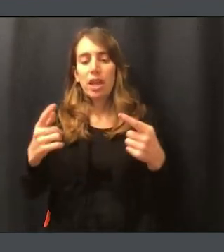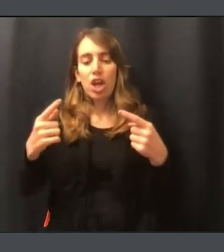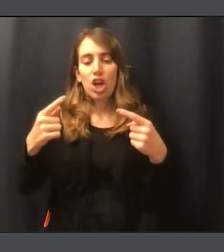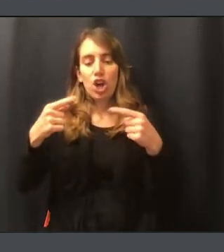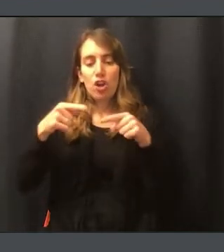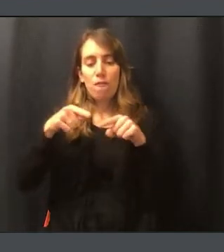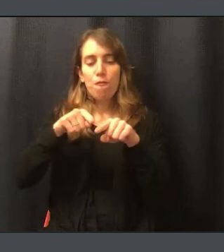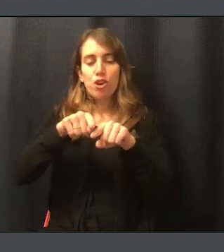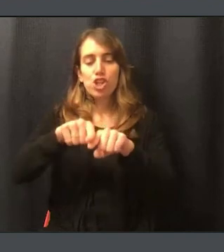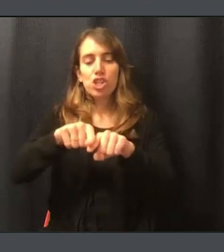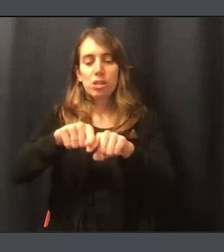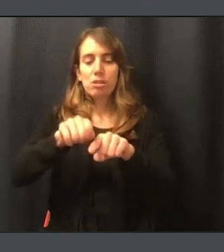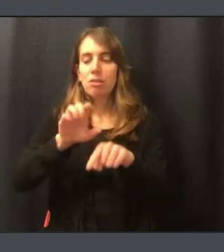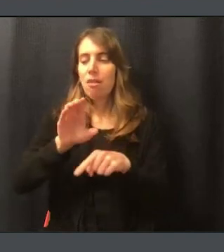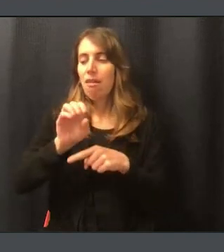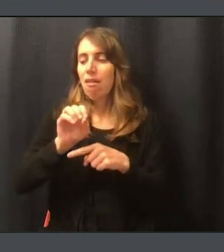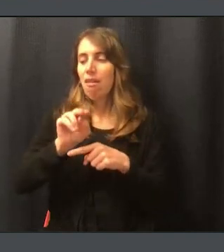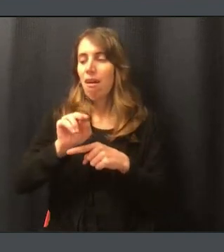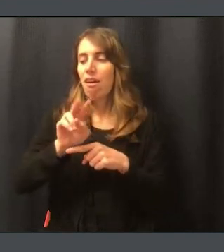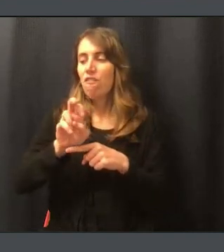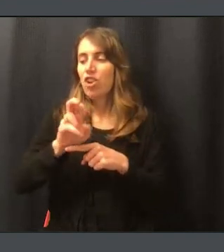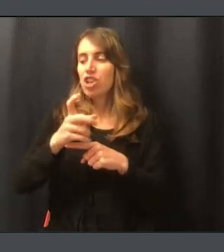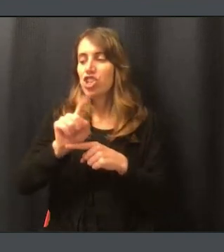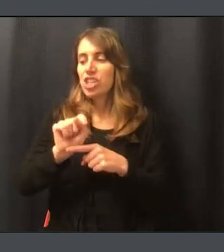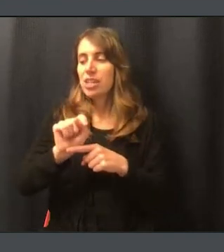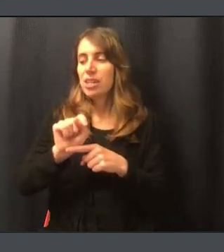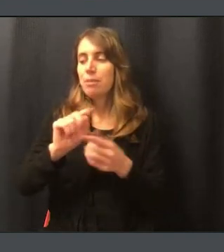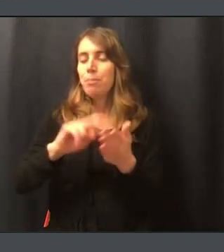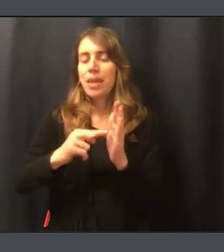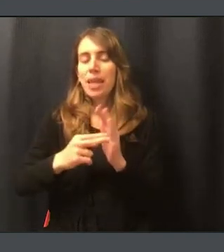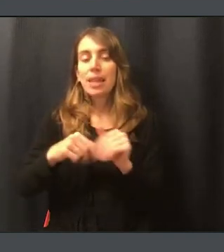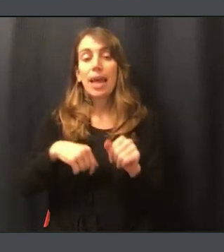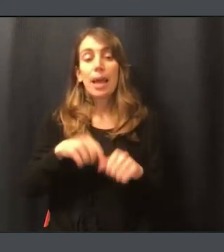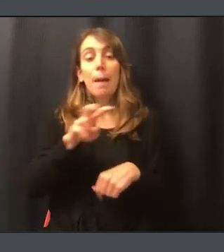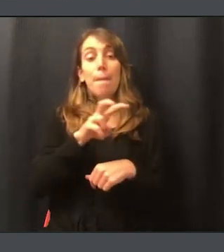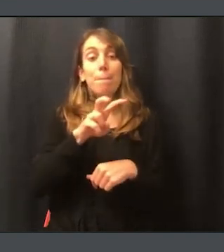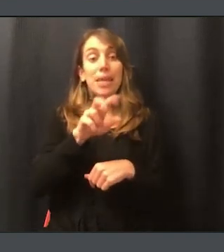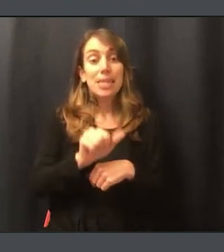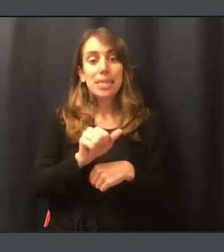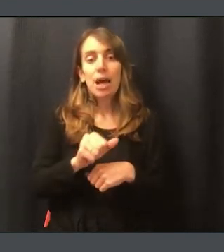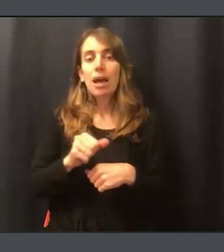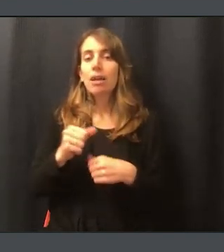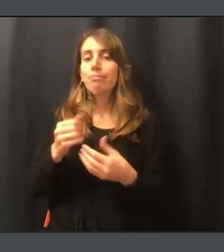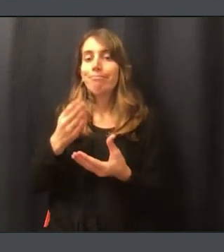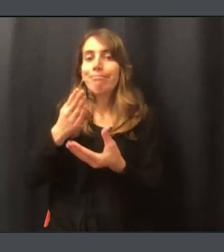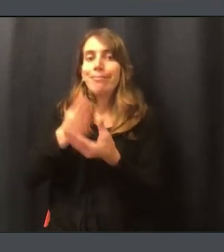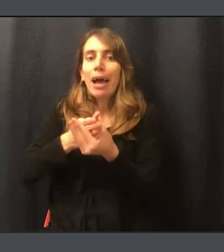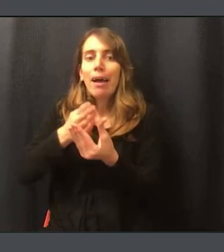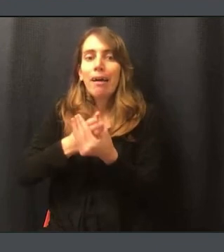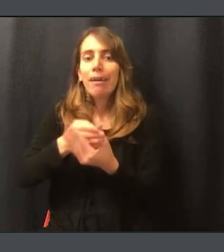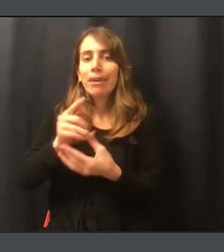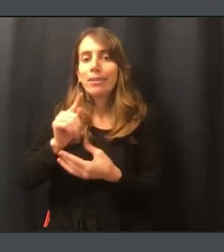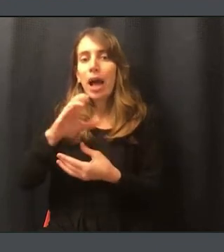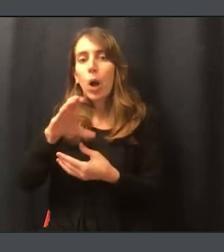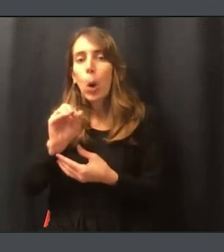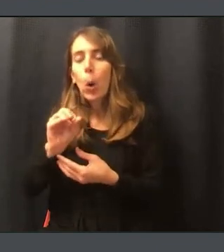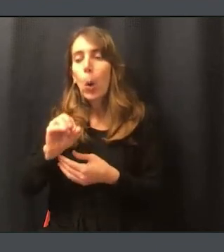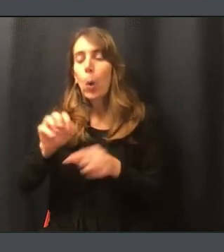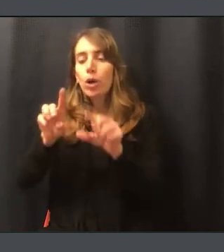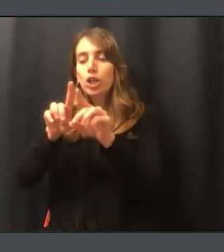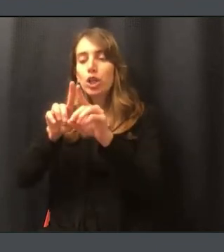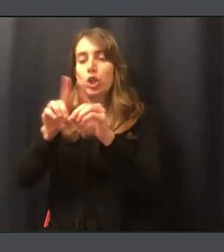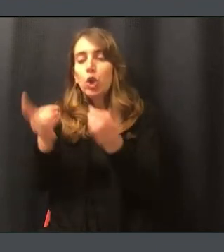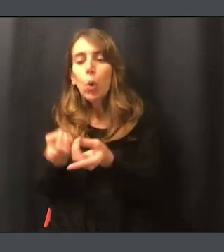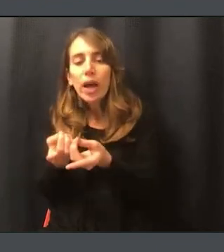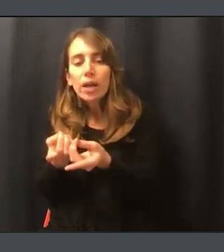sort of saying like pizza and tacos and donuts and hamburgers are all what, right? So this kind of